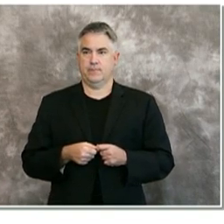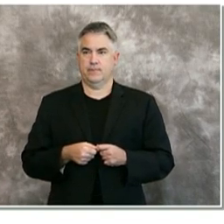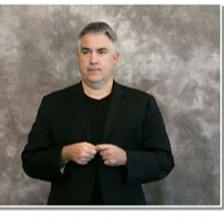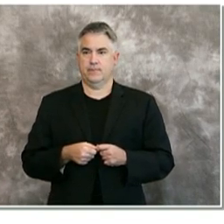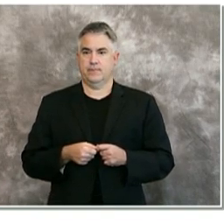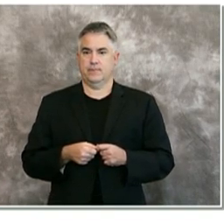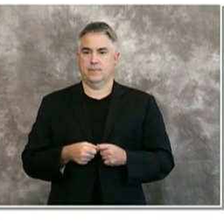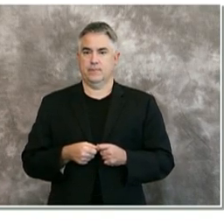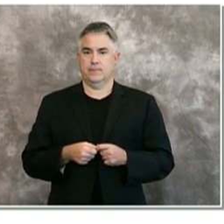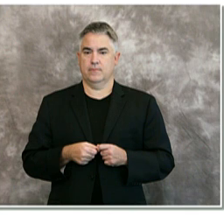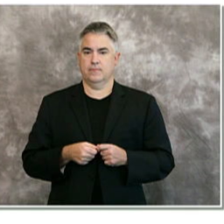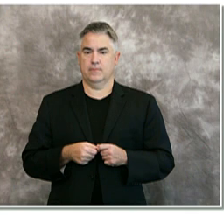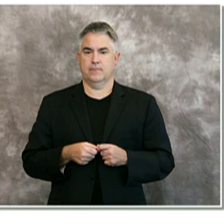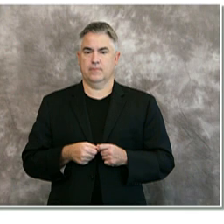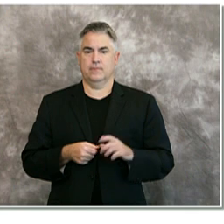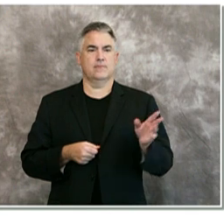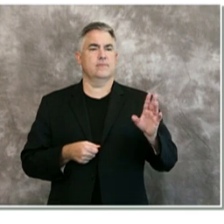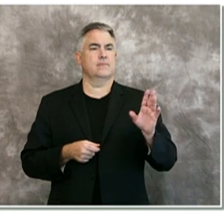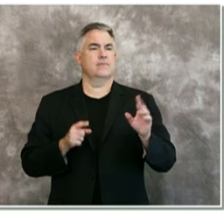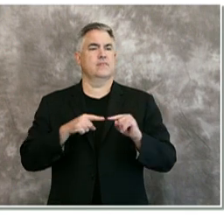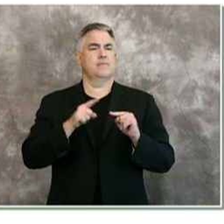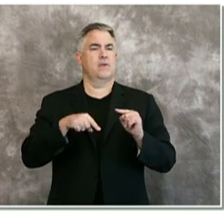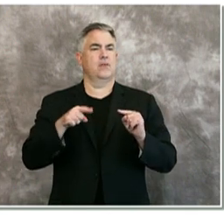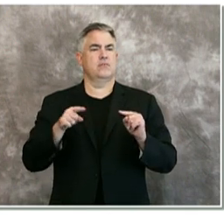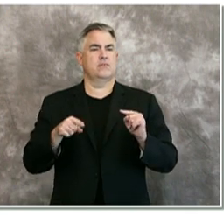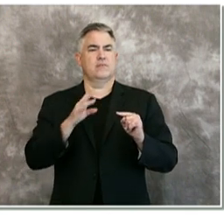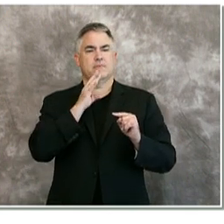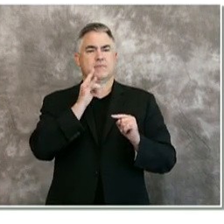slide with the bars on it, sorry.